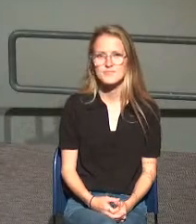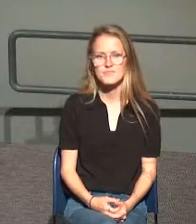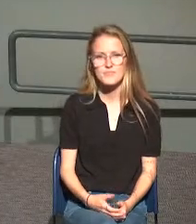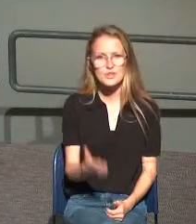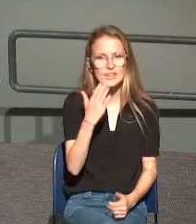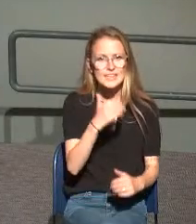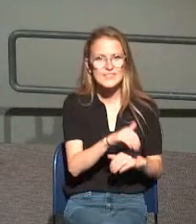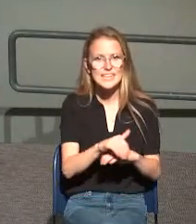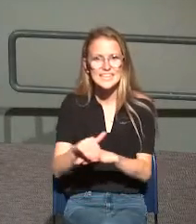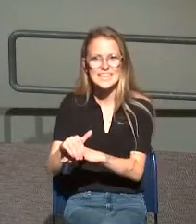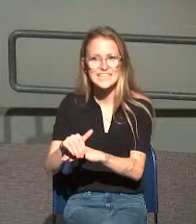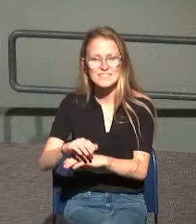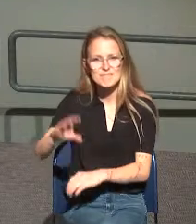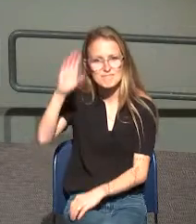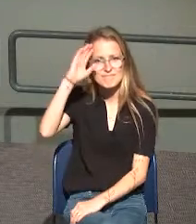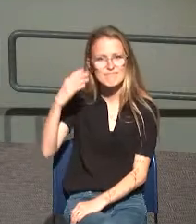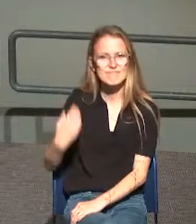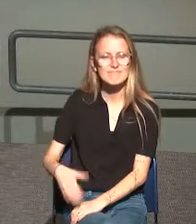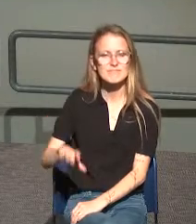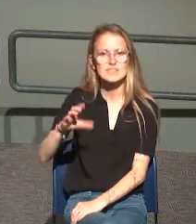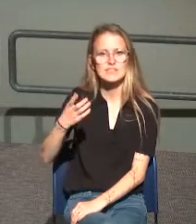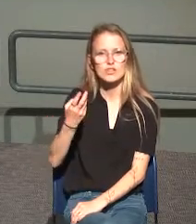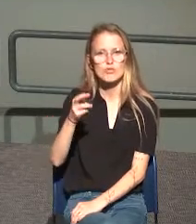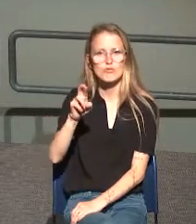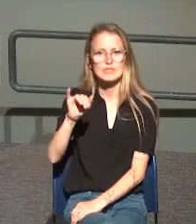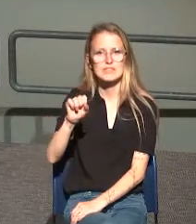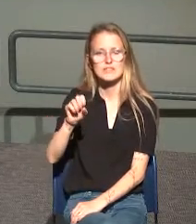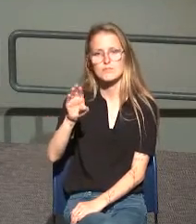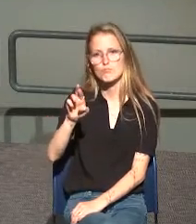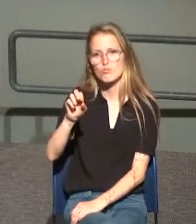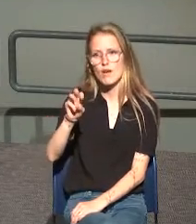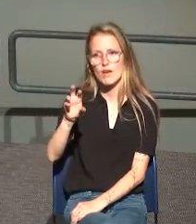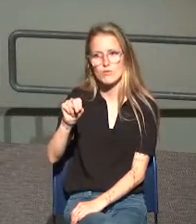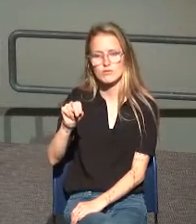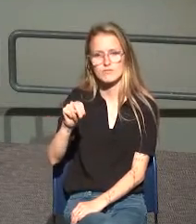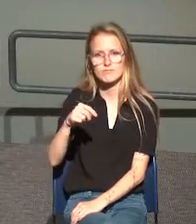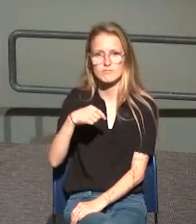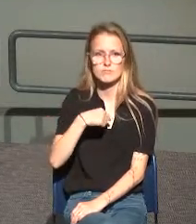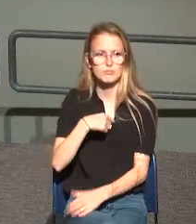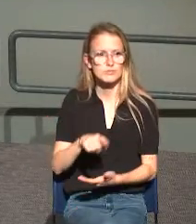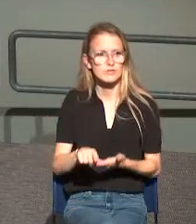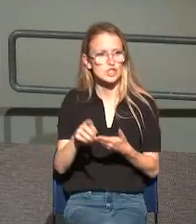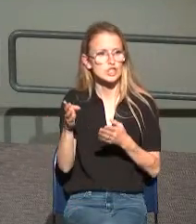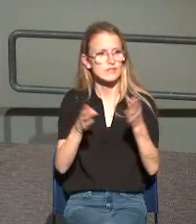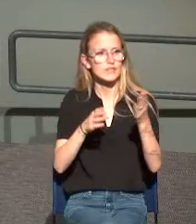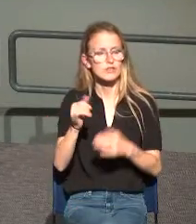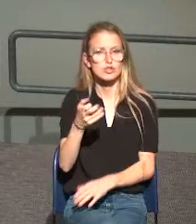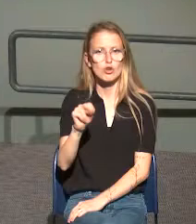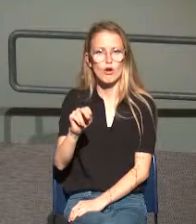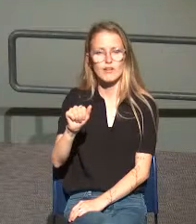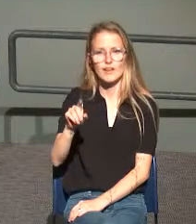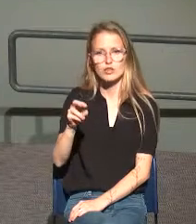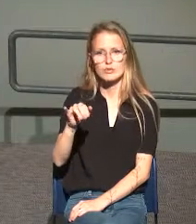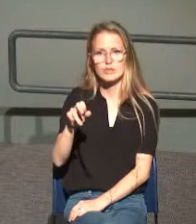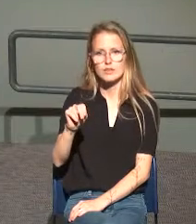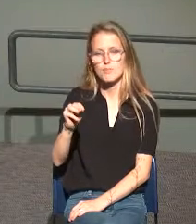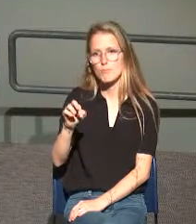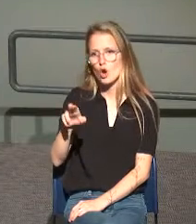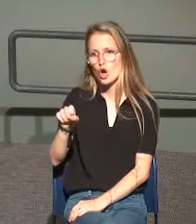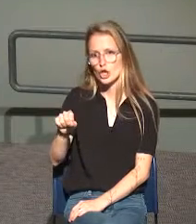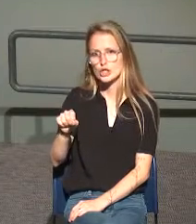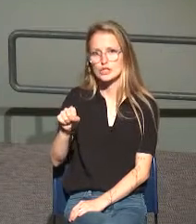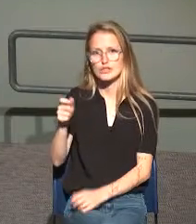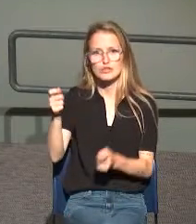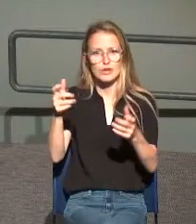Good evening. I'm Chris Brown, and I have the privilege of serving as the John and Adrienne Mars Director of the Smithsonian's National